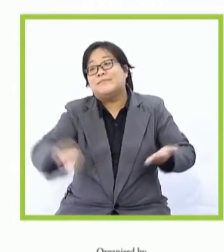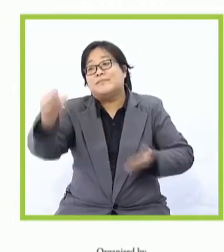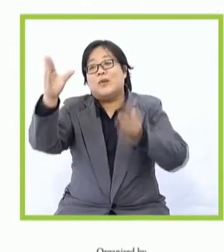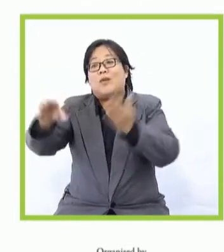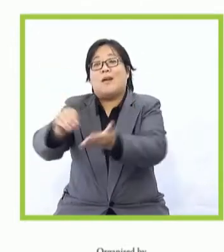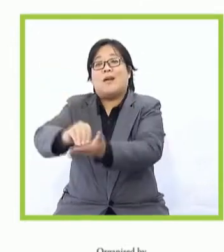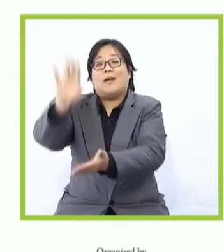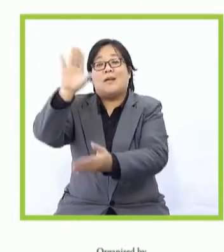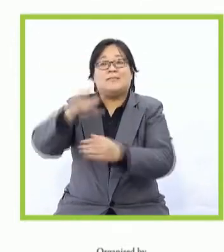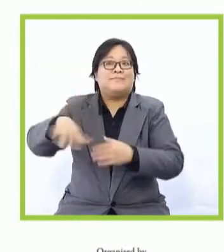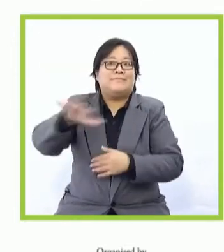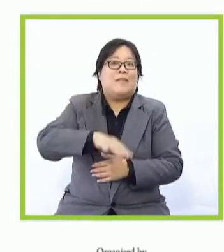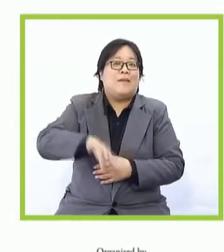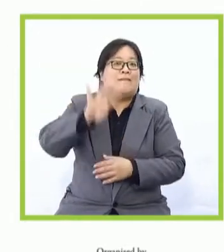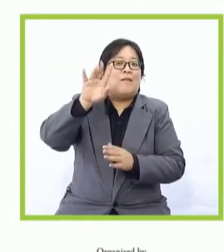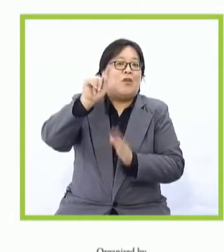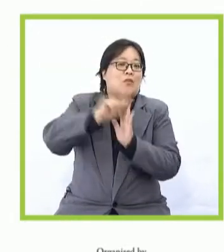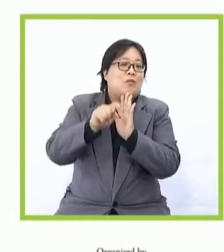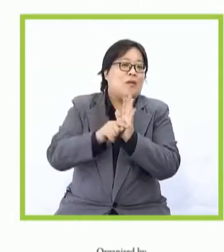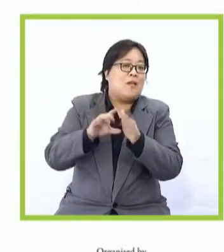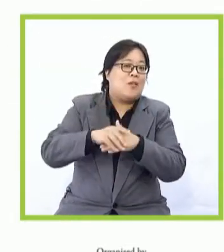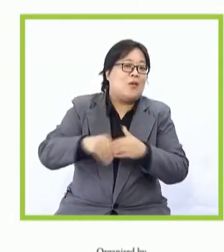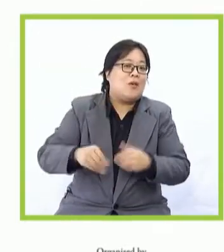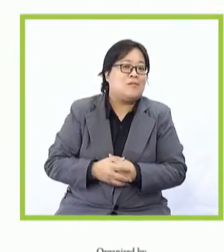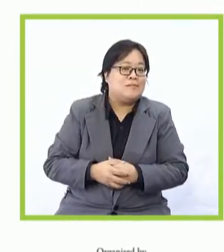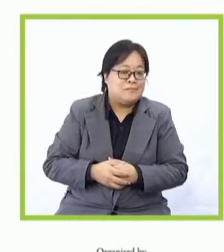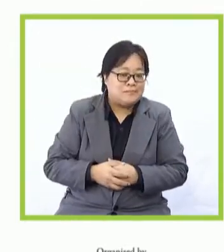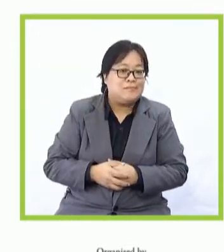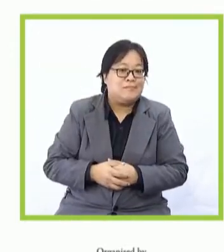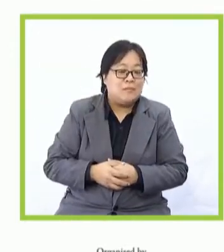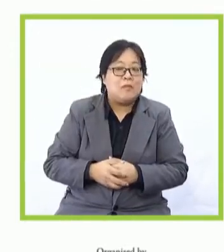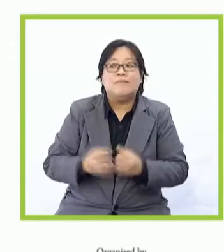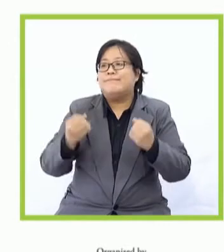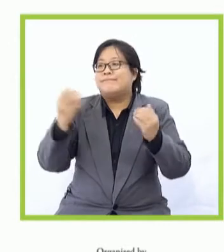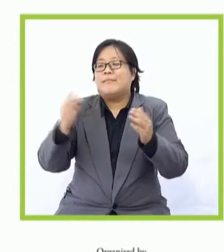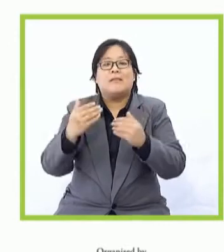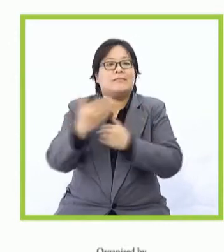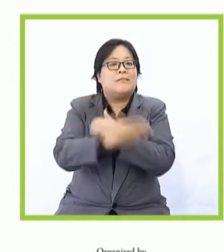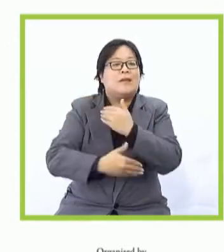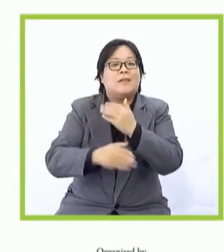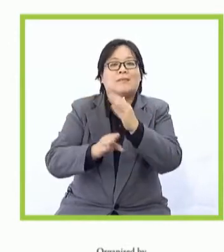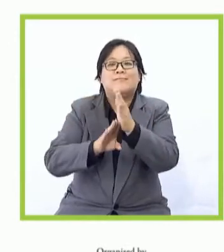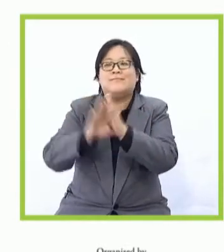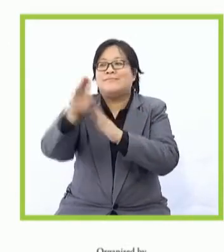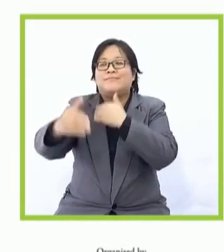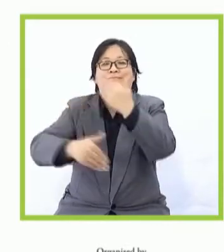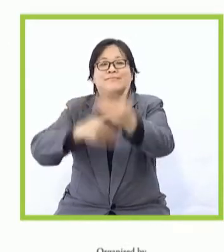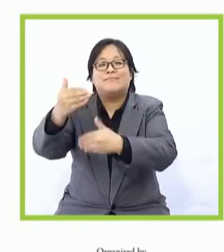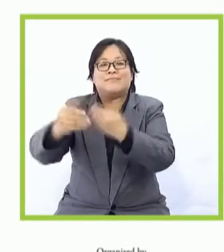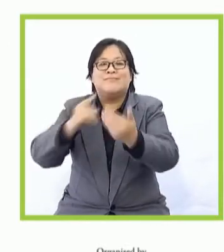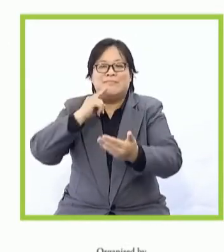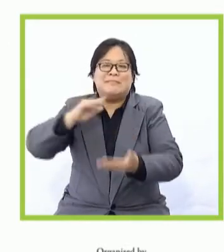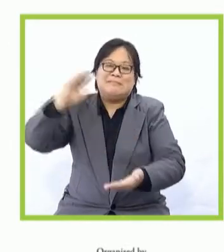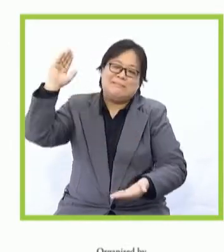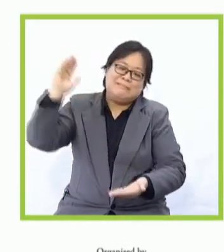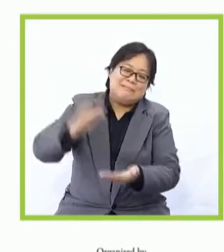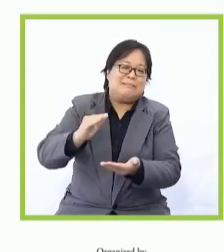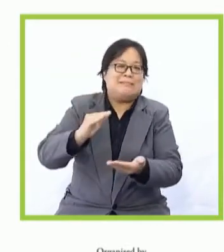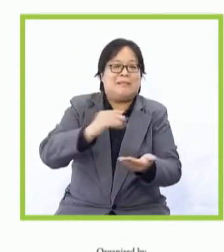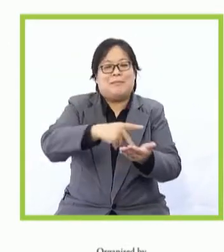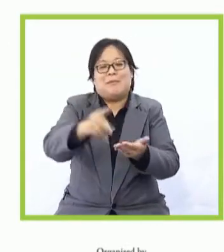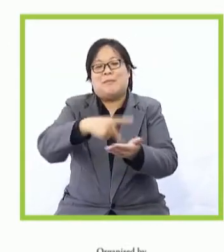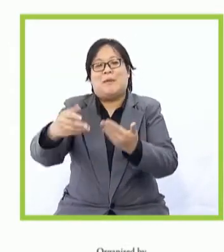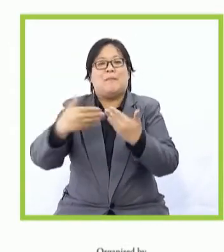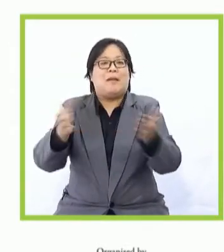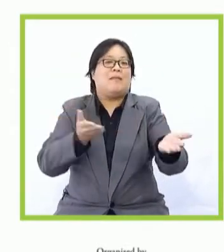And at this time of most acute need, most developing countries are set to slash spending on public